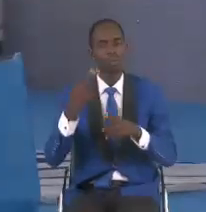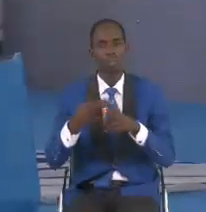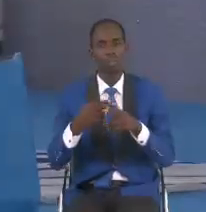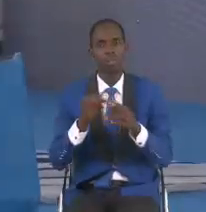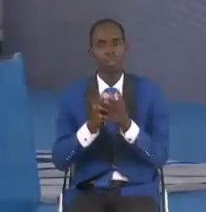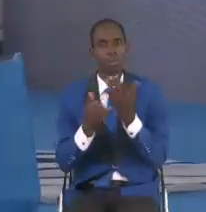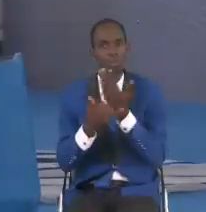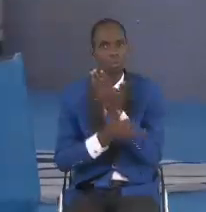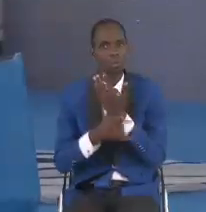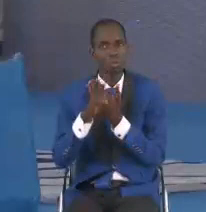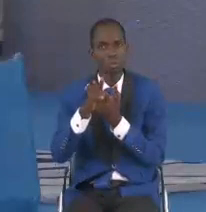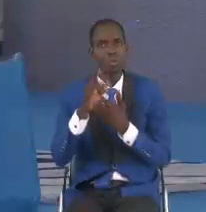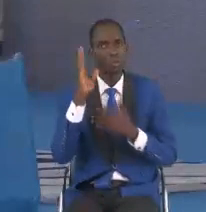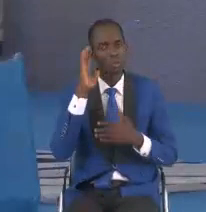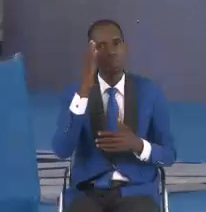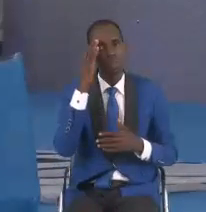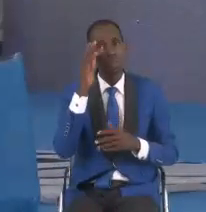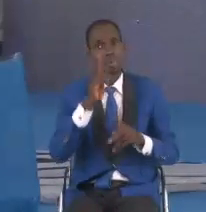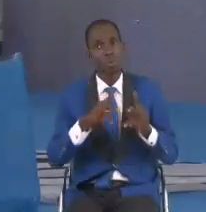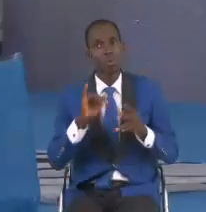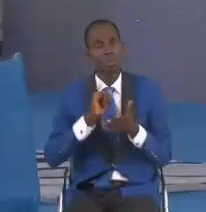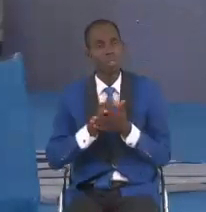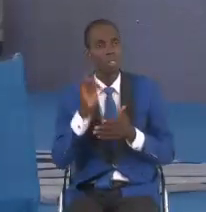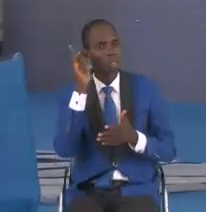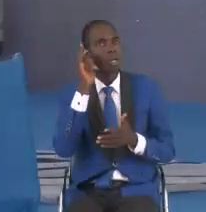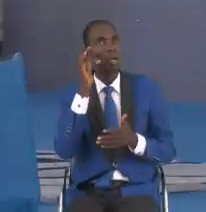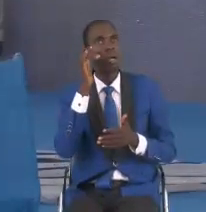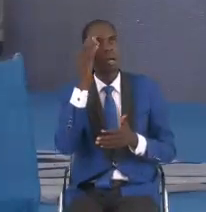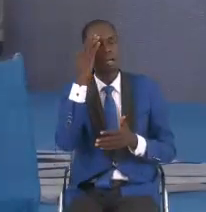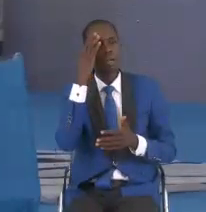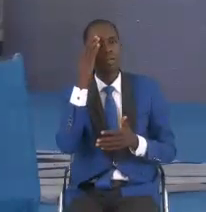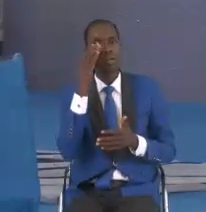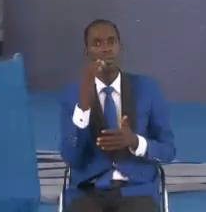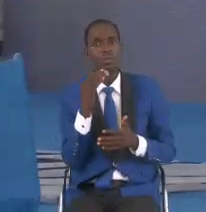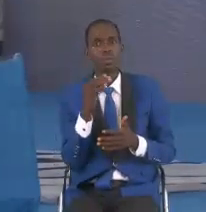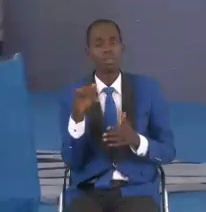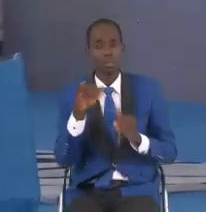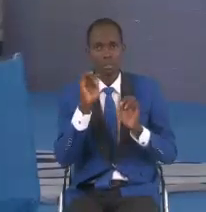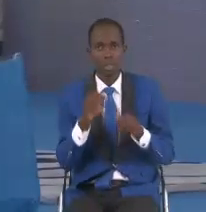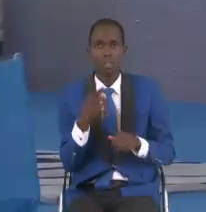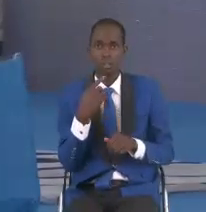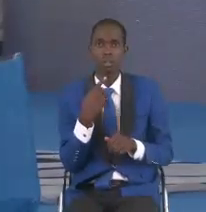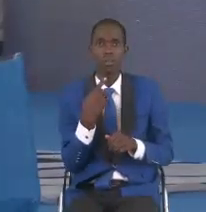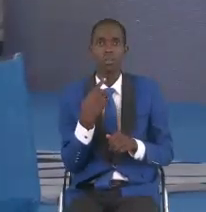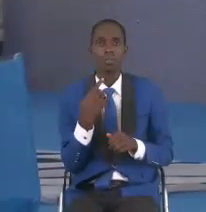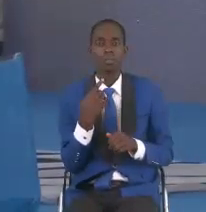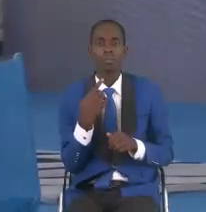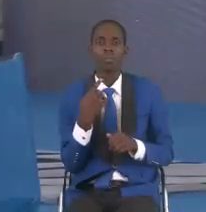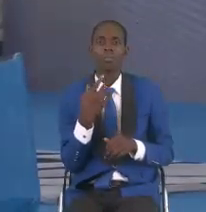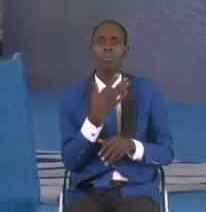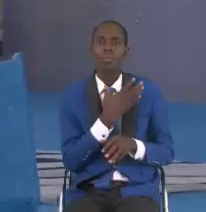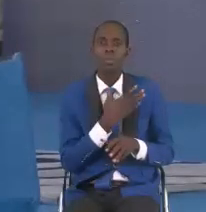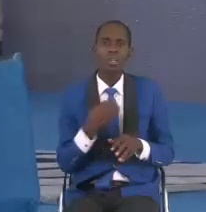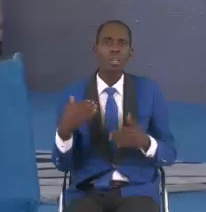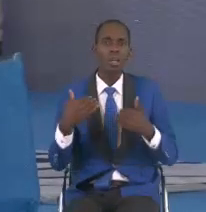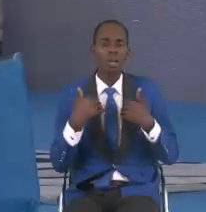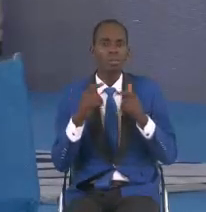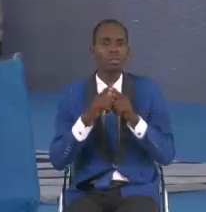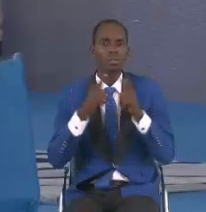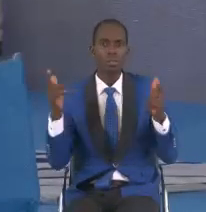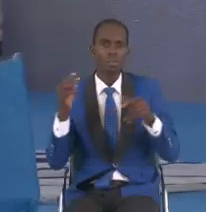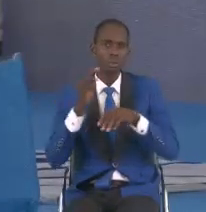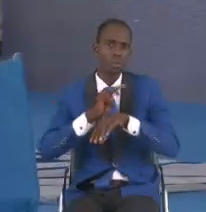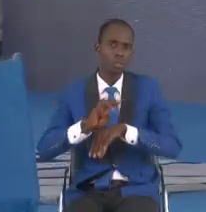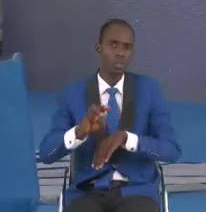the country, those who are listening, they will know that's their country. Even now, they can tell. And he had radio ministry. He had